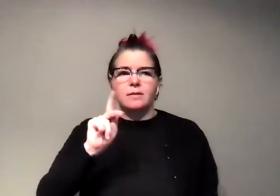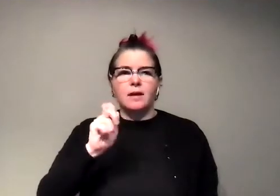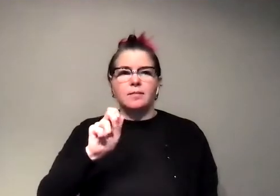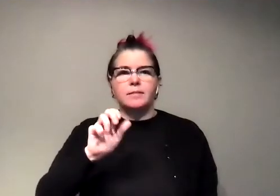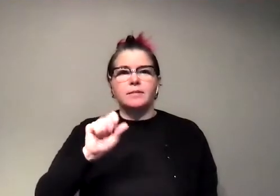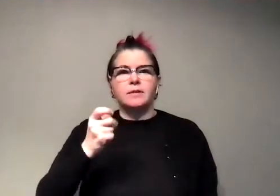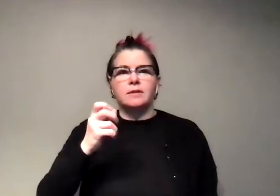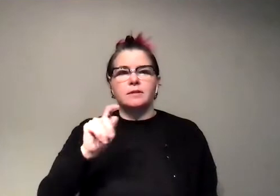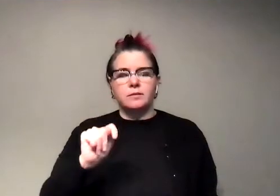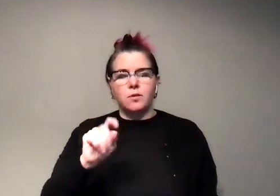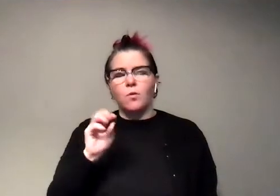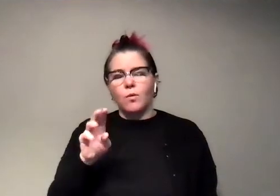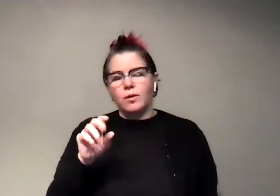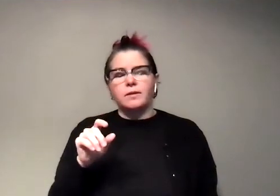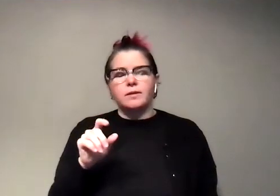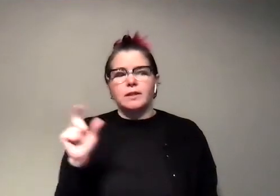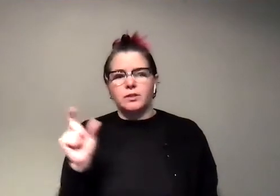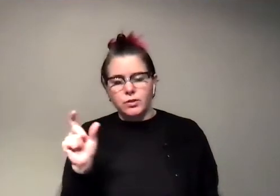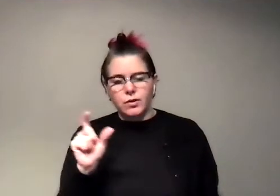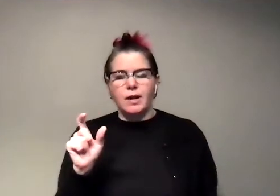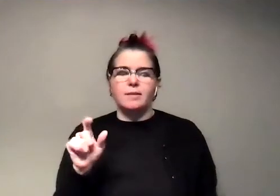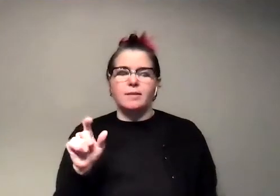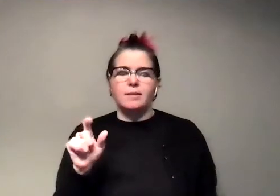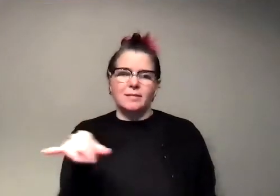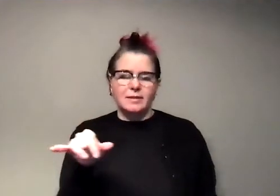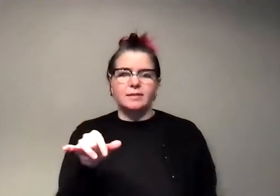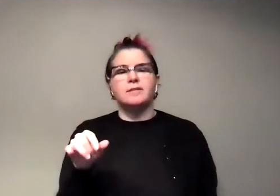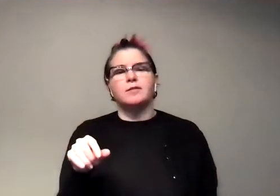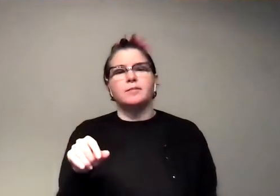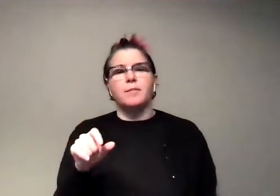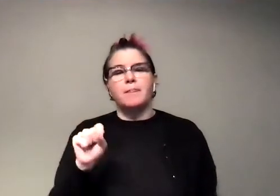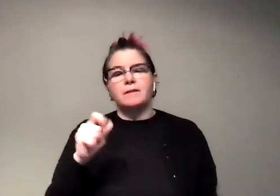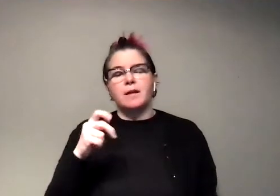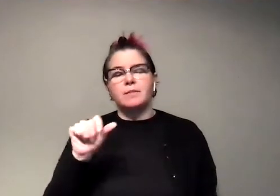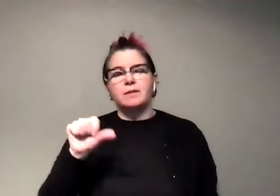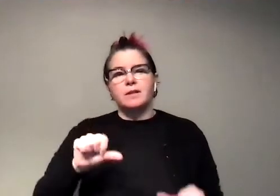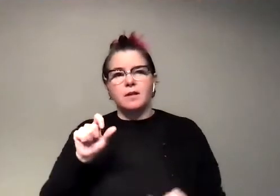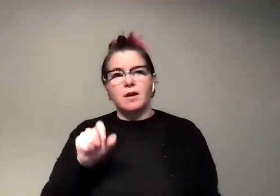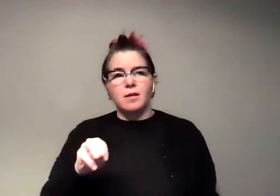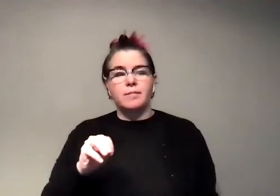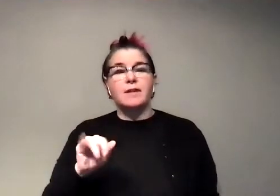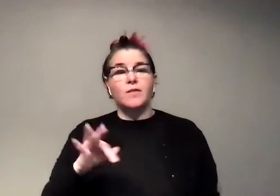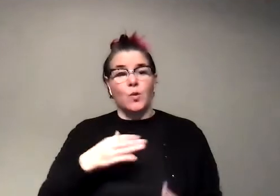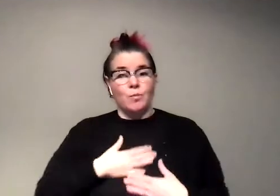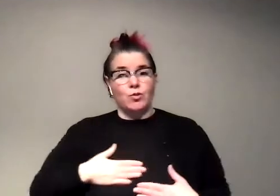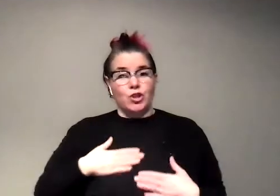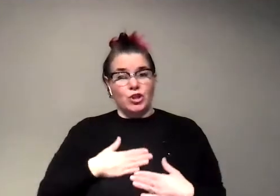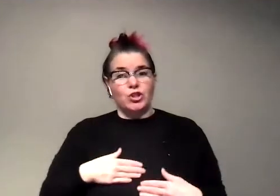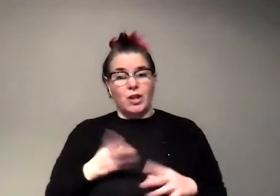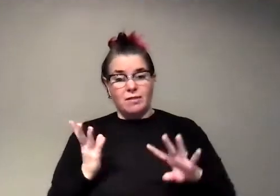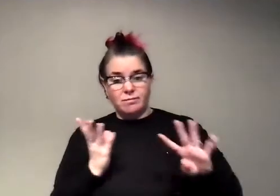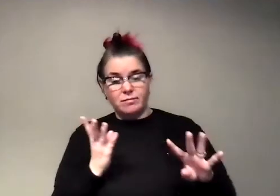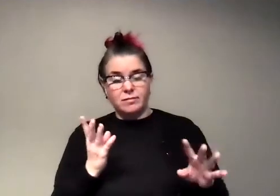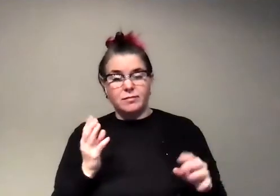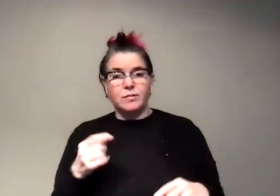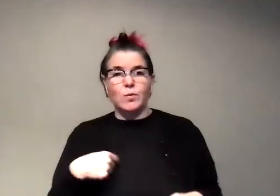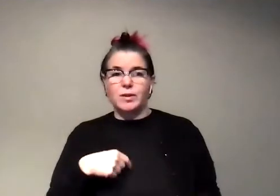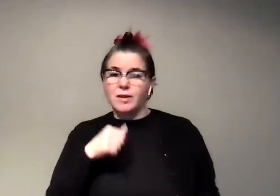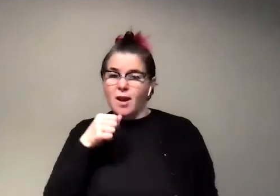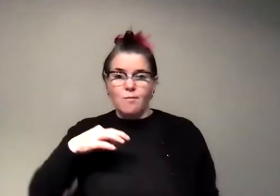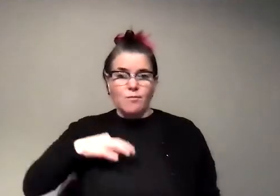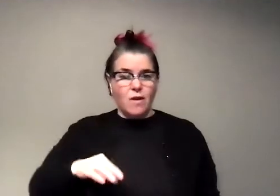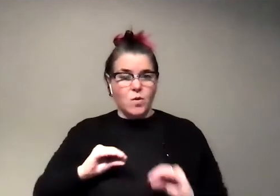on Instagram at Skype a Scientist, or on skypeascientist.com. And also, if you appreciate the stuff that we do at Skype a Scientist, we're a nonprofit.